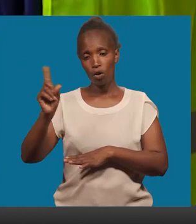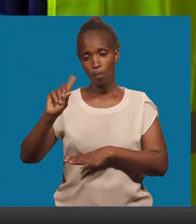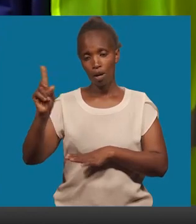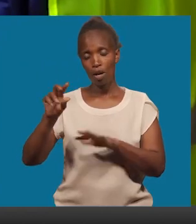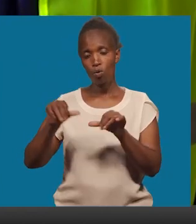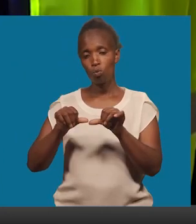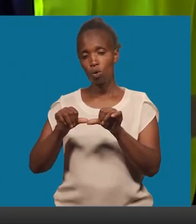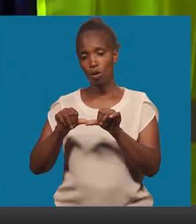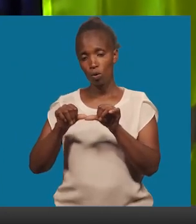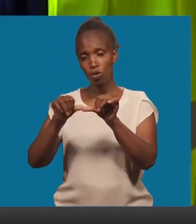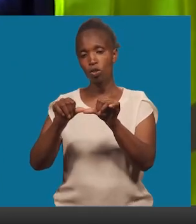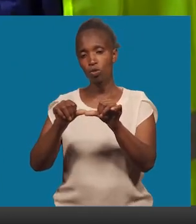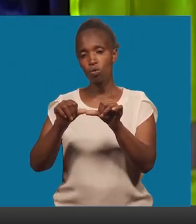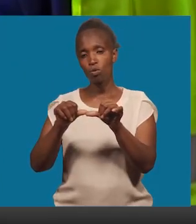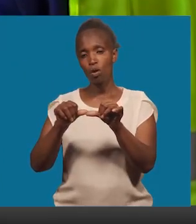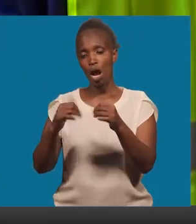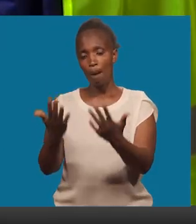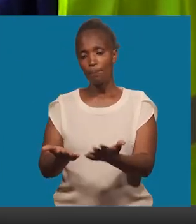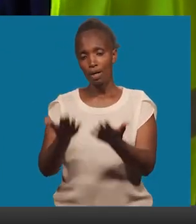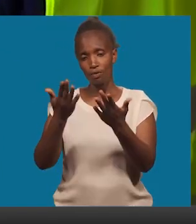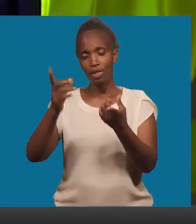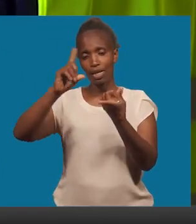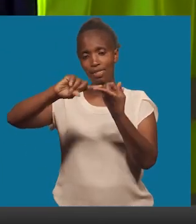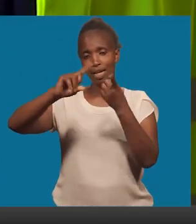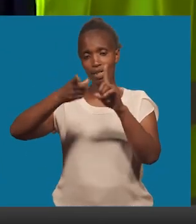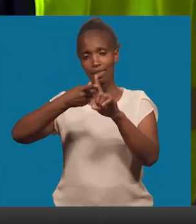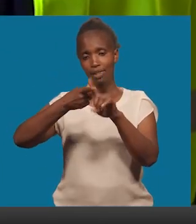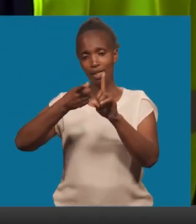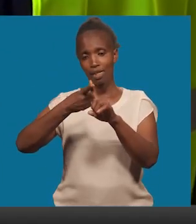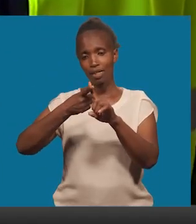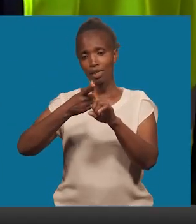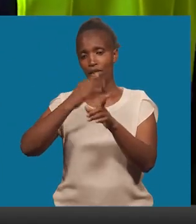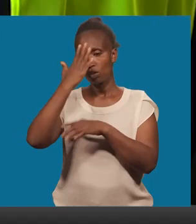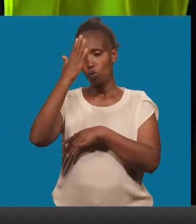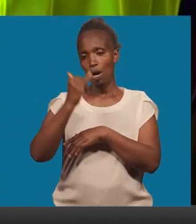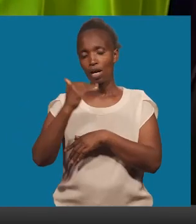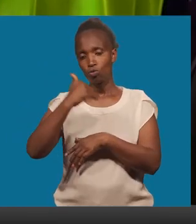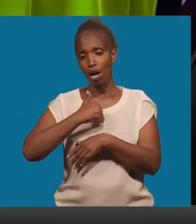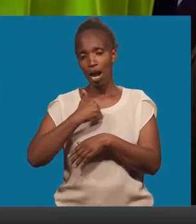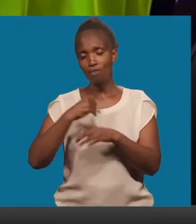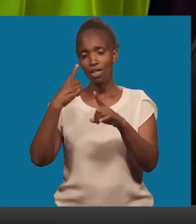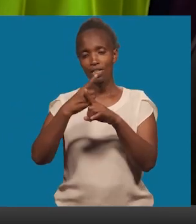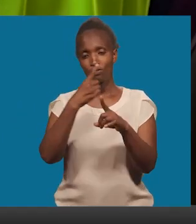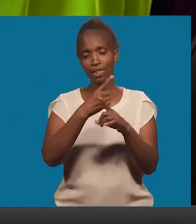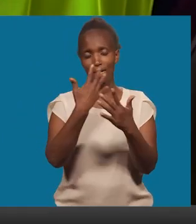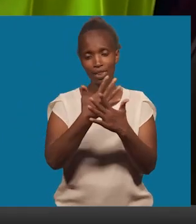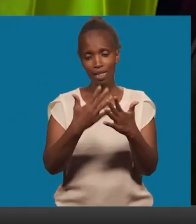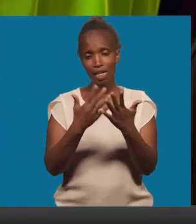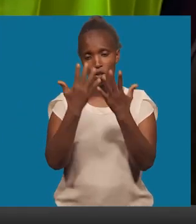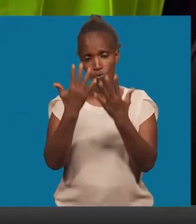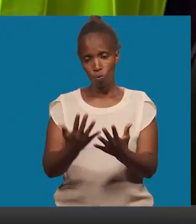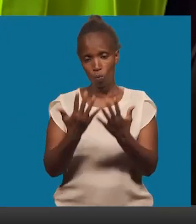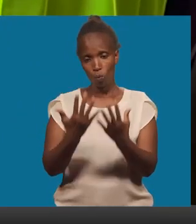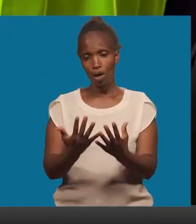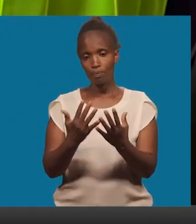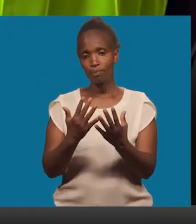na kuafikia viwango vya kimataifa ili kuwekwa maabara ya kupima madini badala ya kutoa kazi hiyo